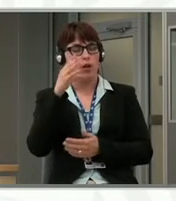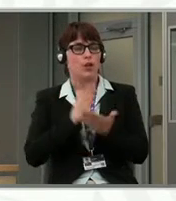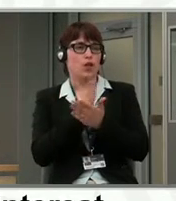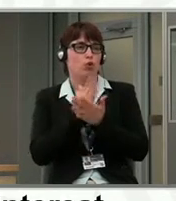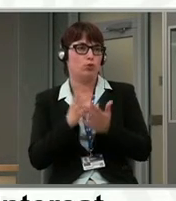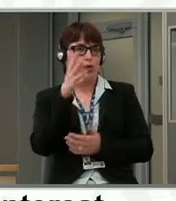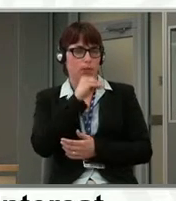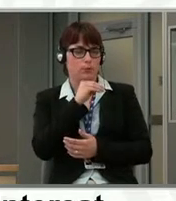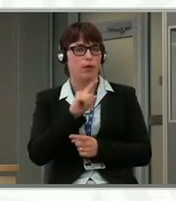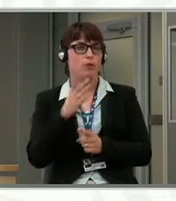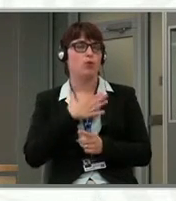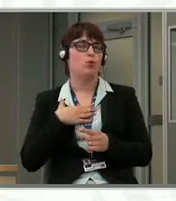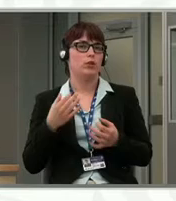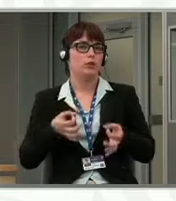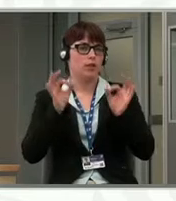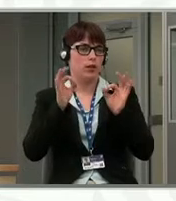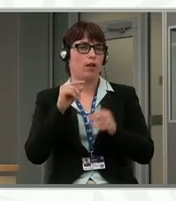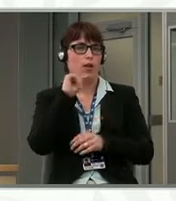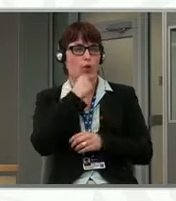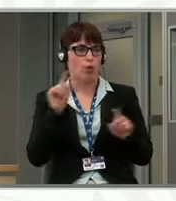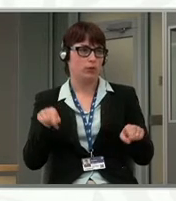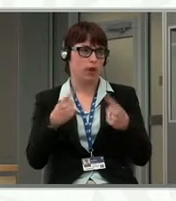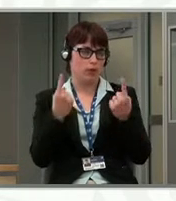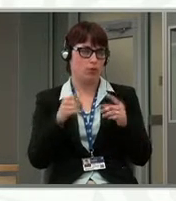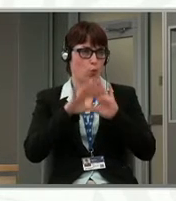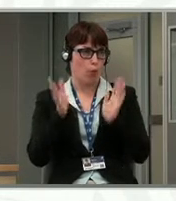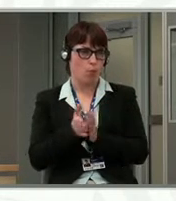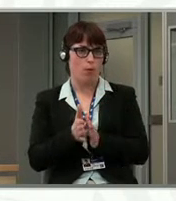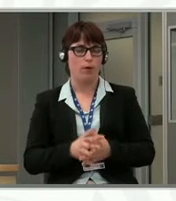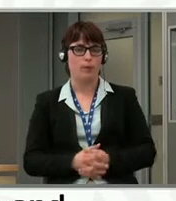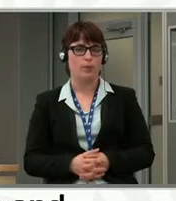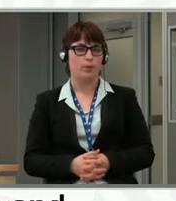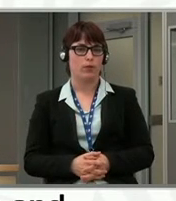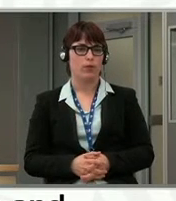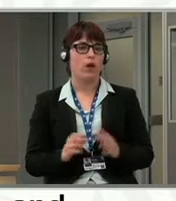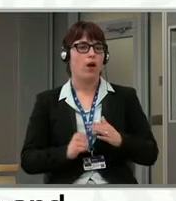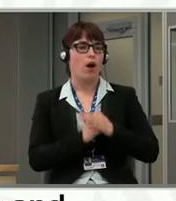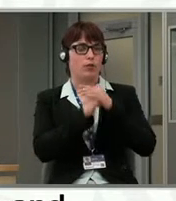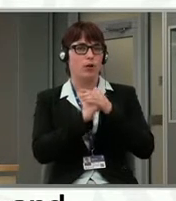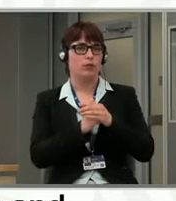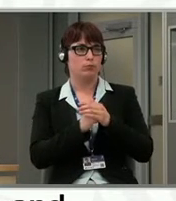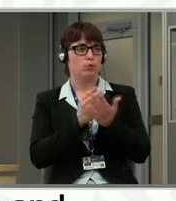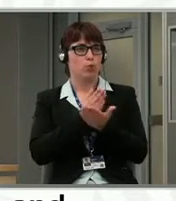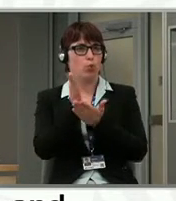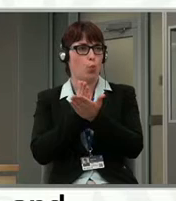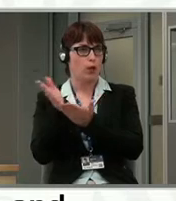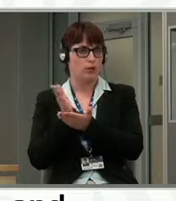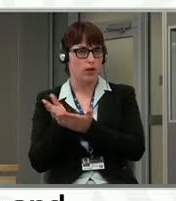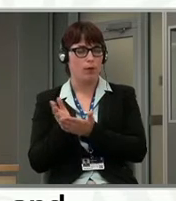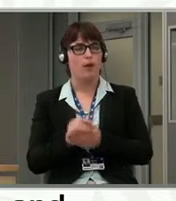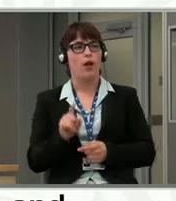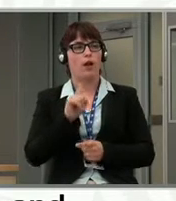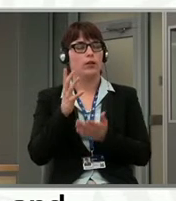and services availability for people with disabilities are of great importance for the growth of the economy as